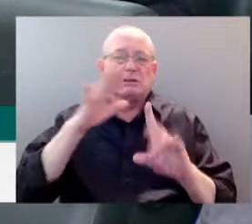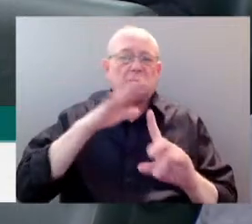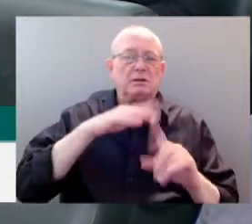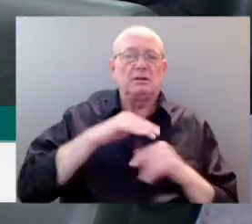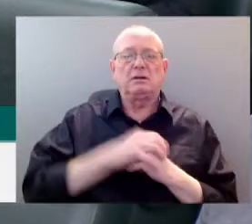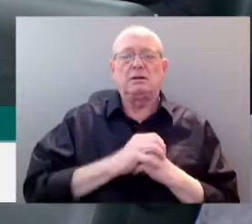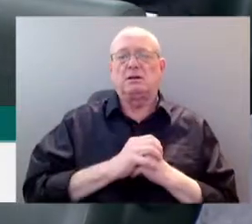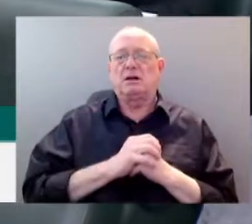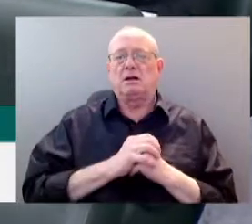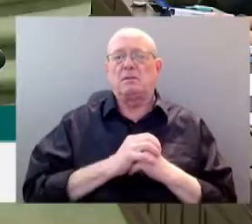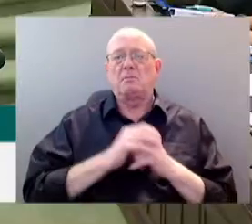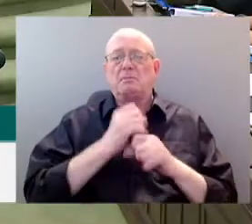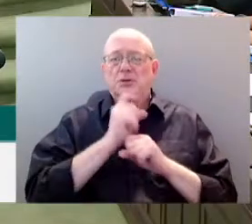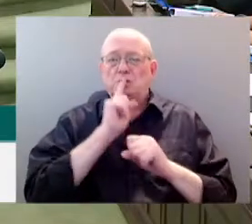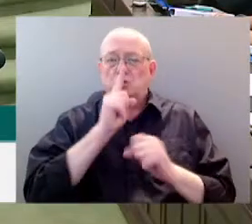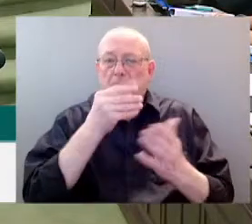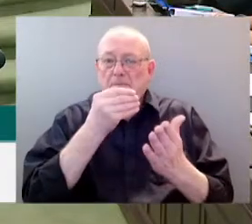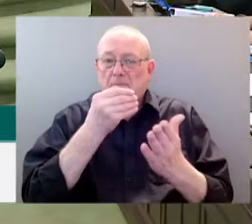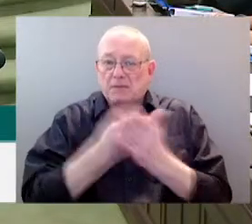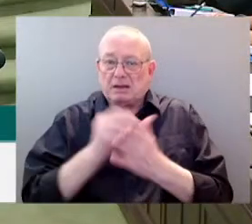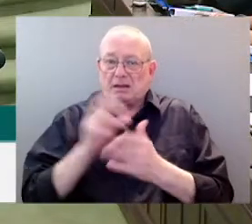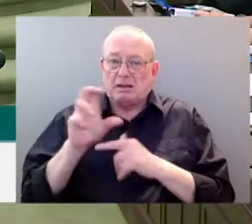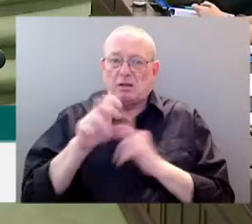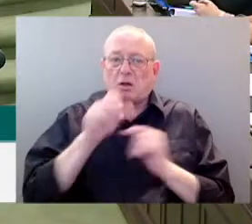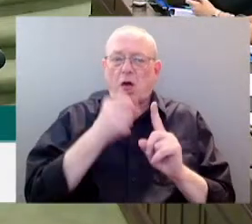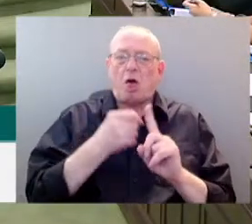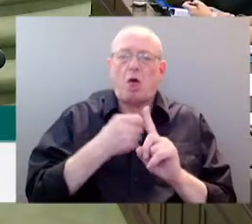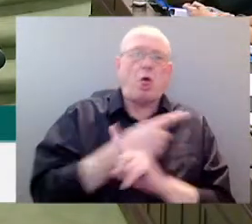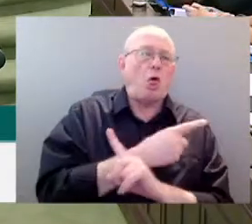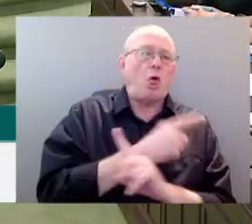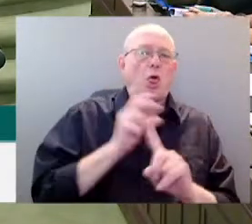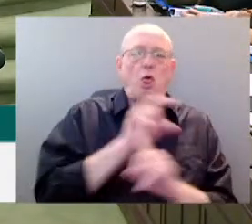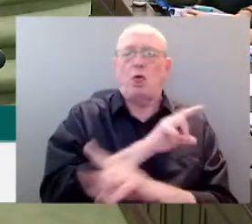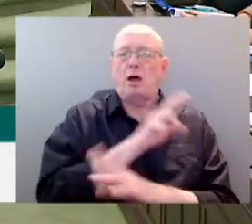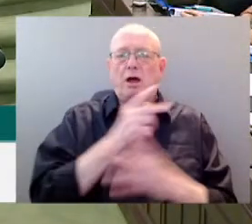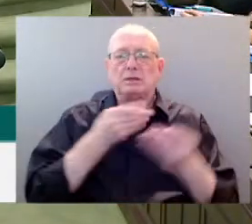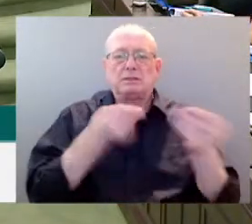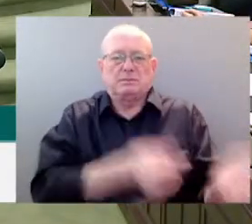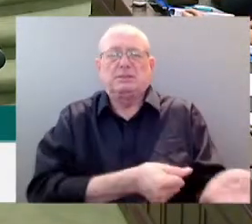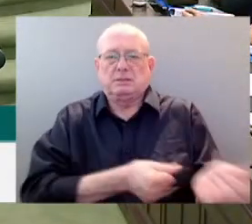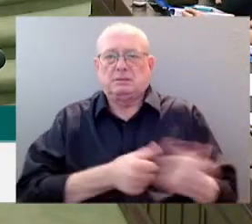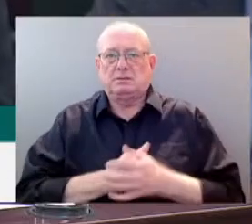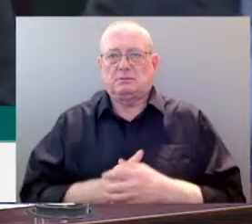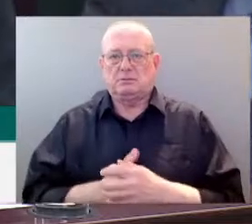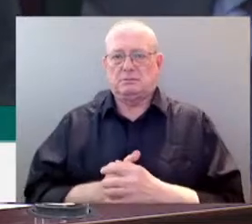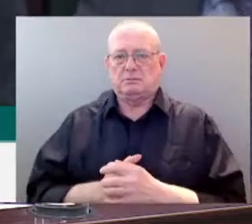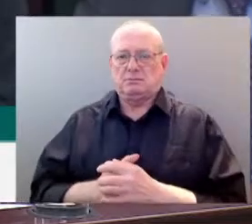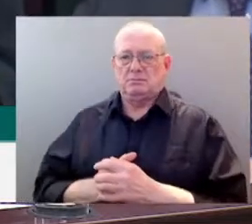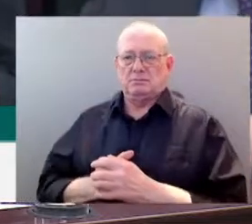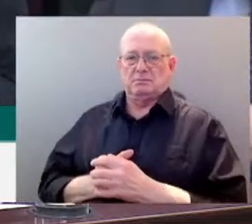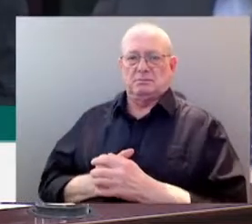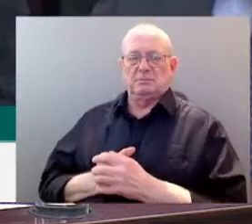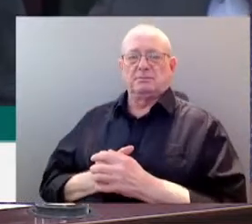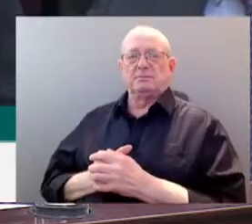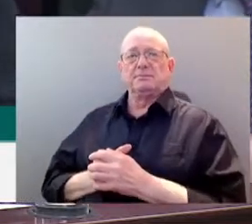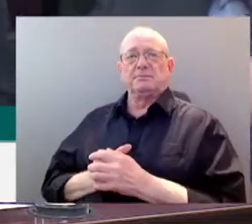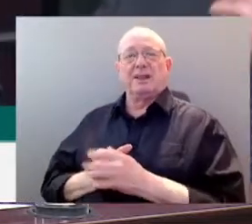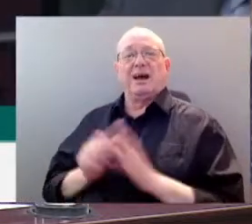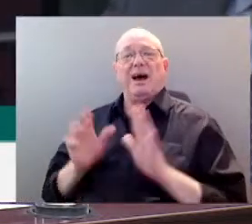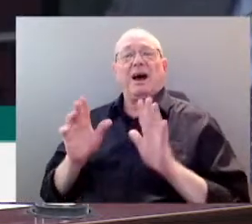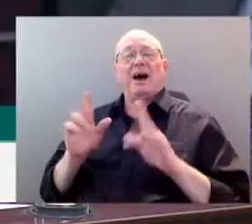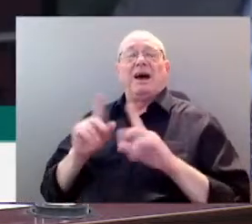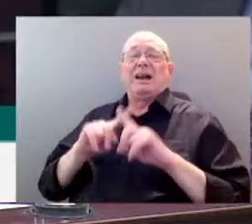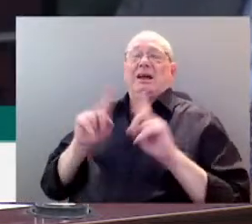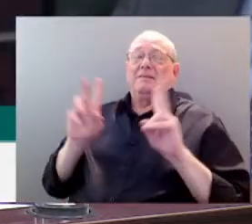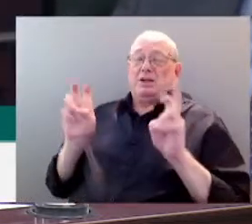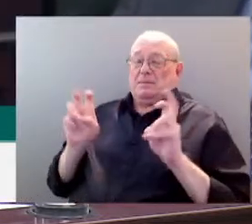spent inappropriately The Honorable leader of the opposition for her second set of questions here's what's missing